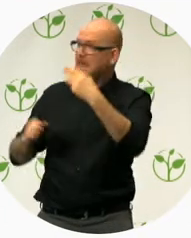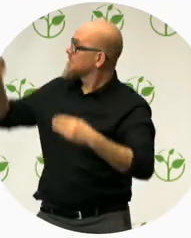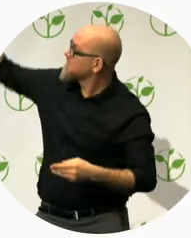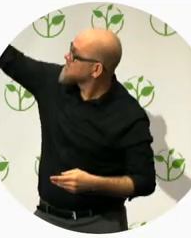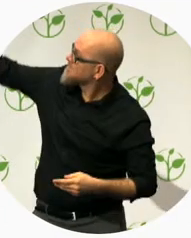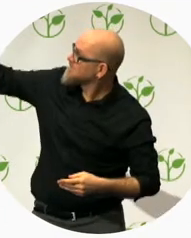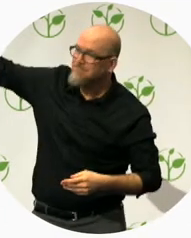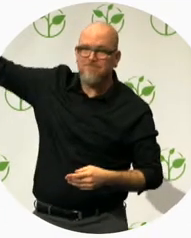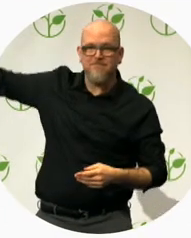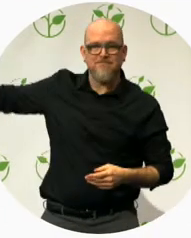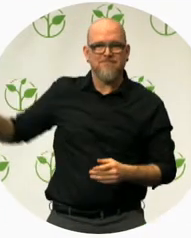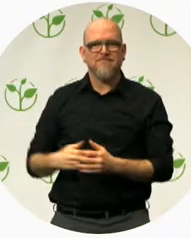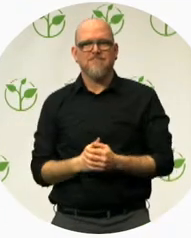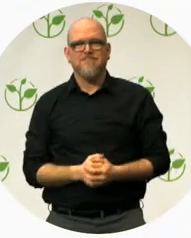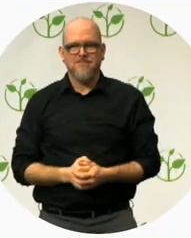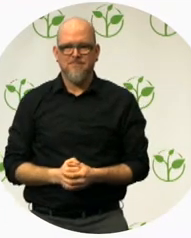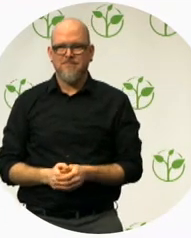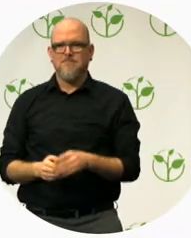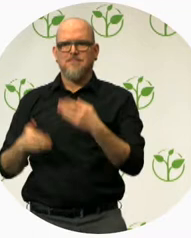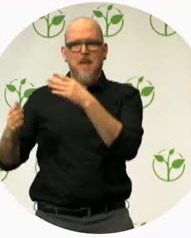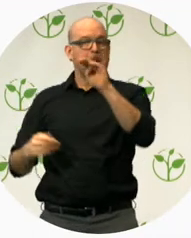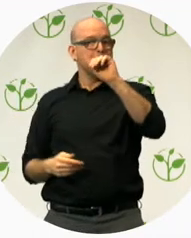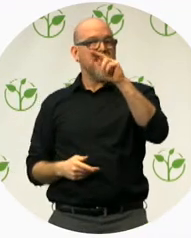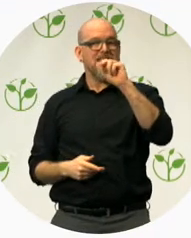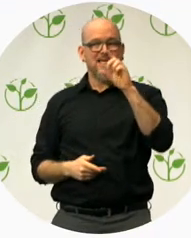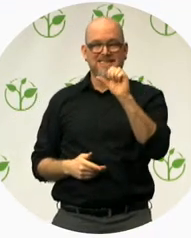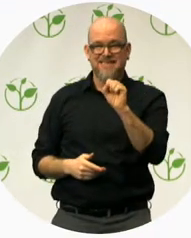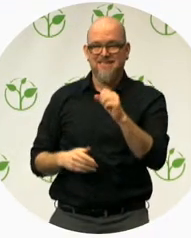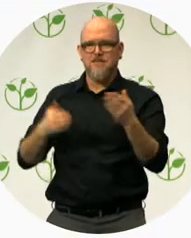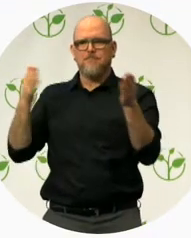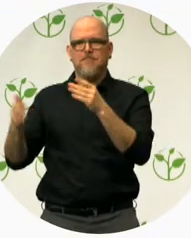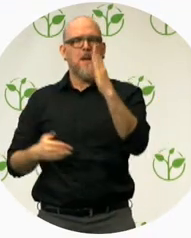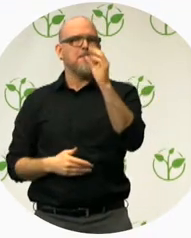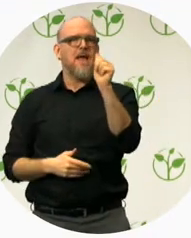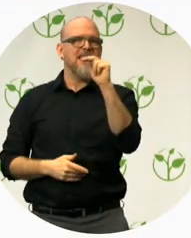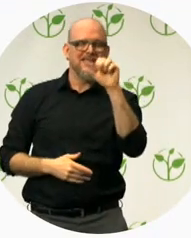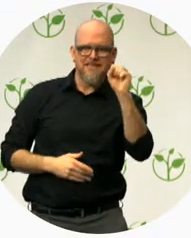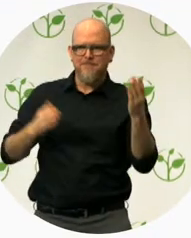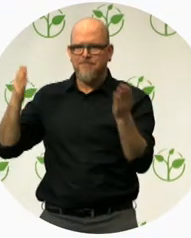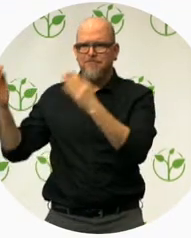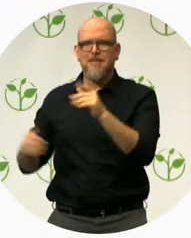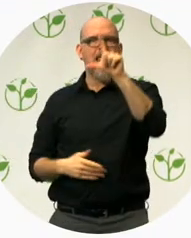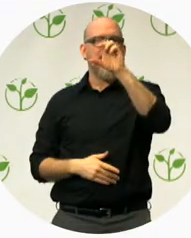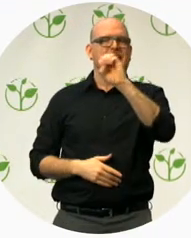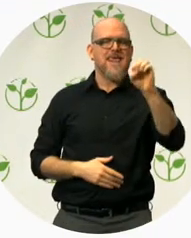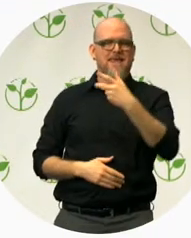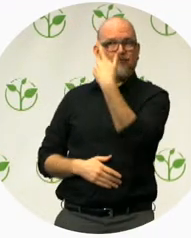it's Rodrigo Hübner-Mendes. Give them a brief applause for the beginning. I think they deserve it already now, and thank you for coming here.